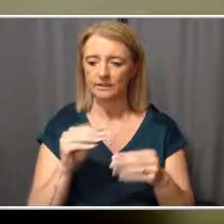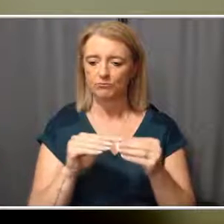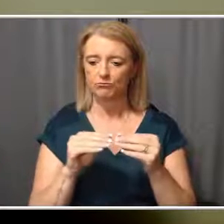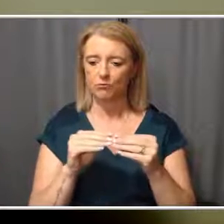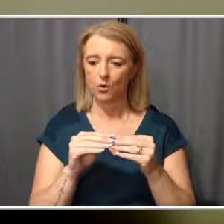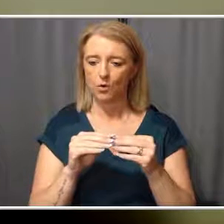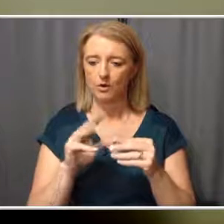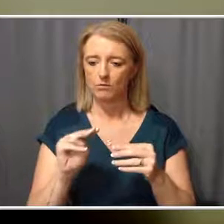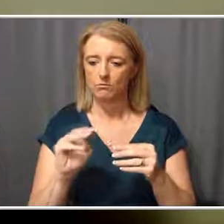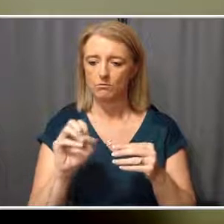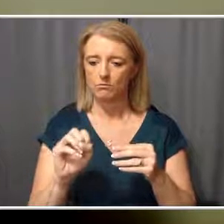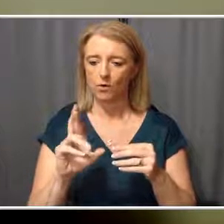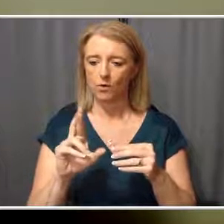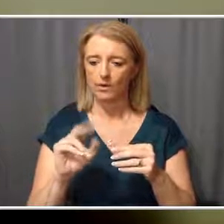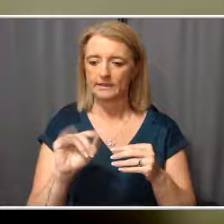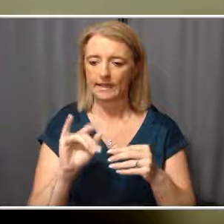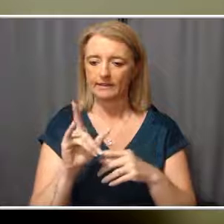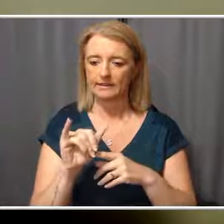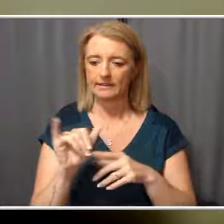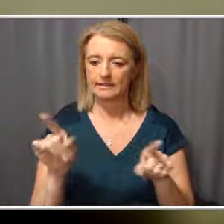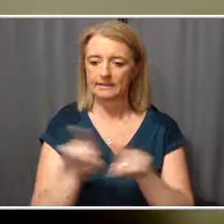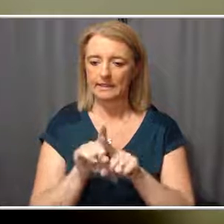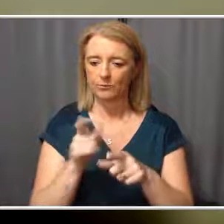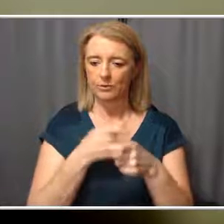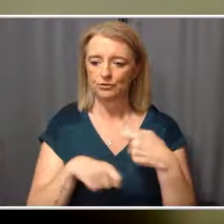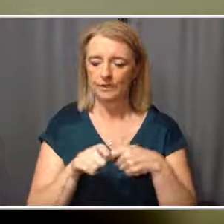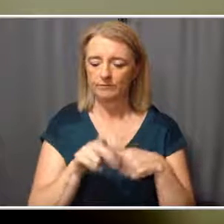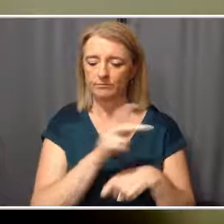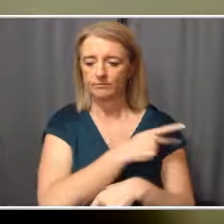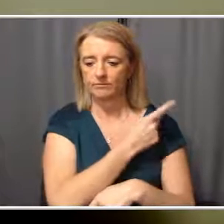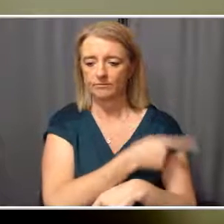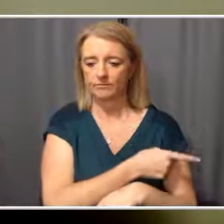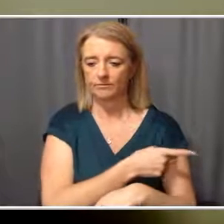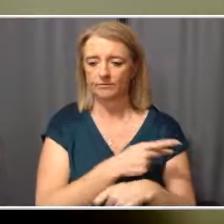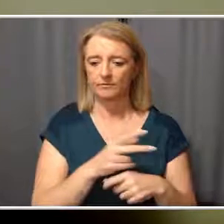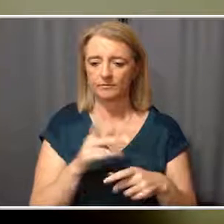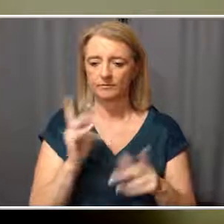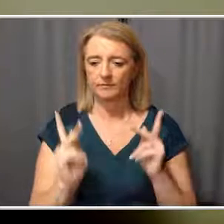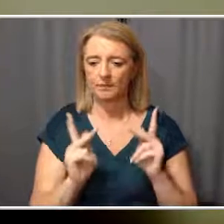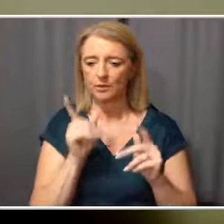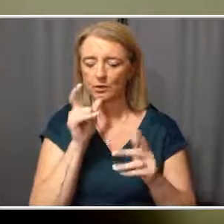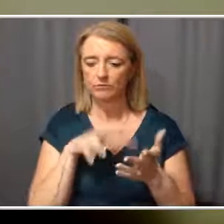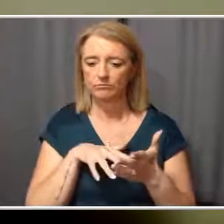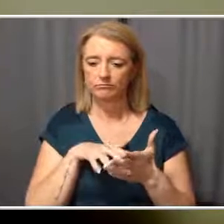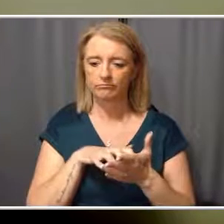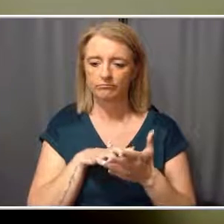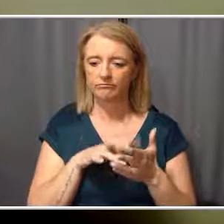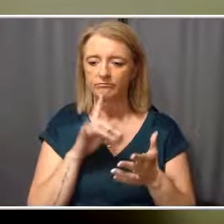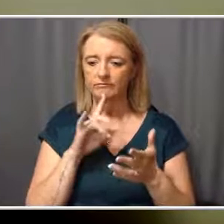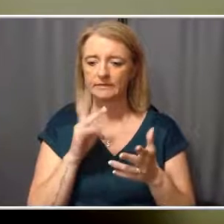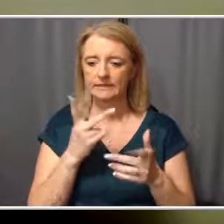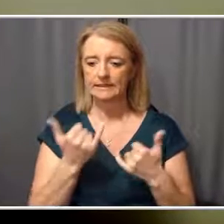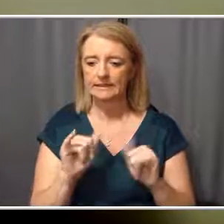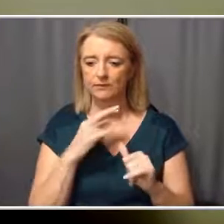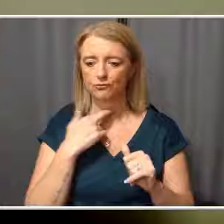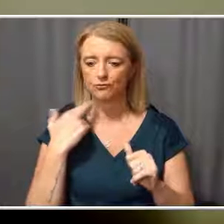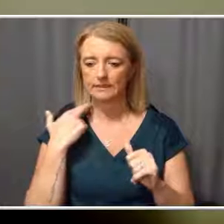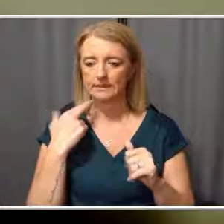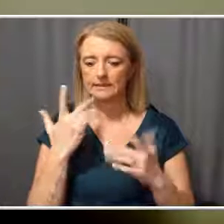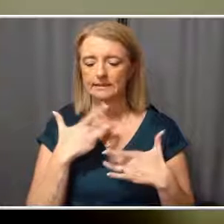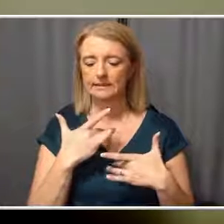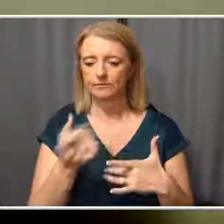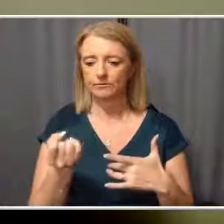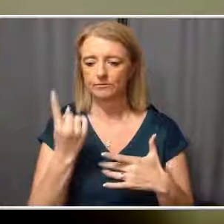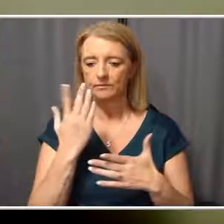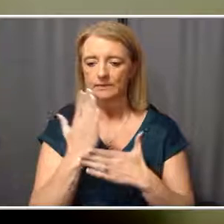pill might be the right thing to fix them. So doctors need to use antibiotics really wisely so that we don't have to create any